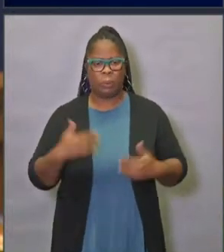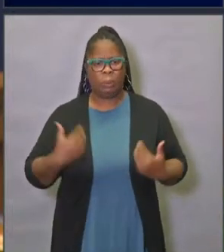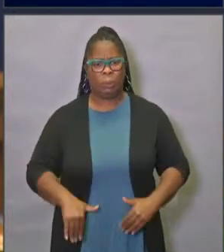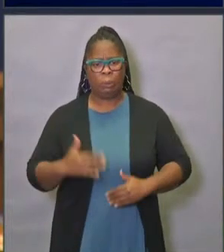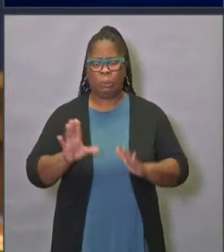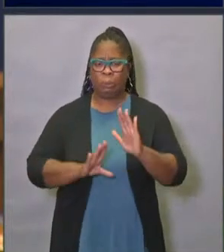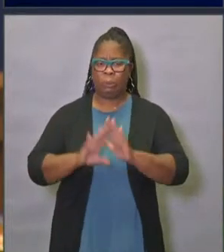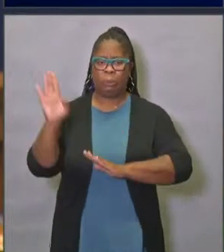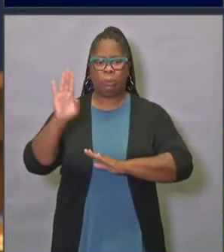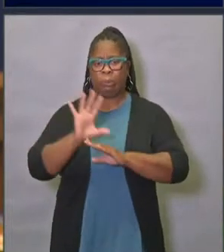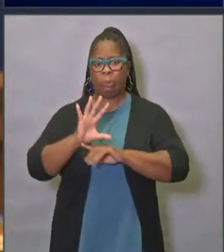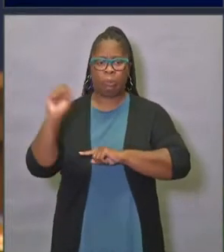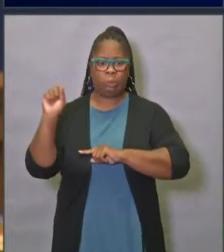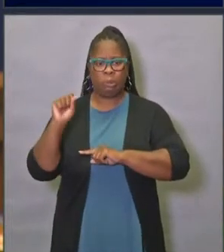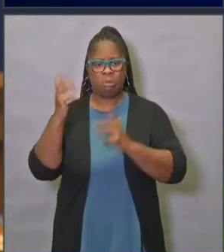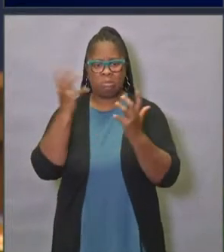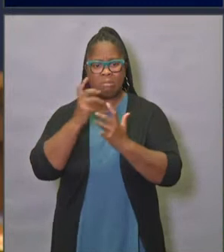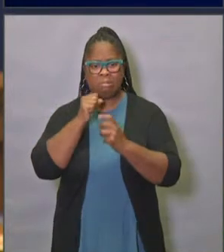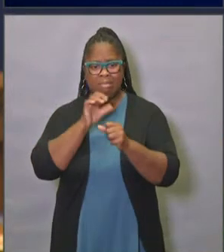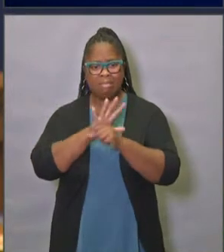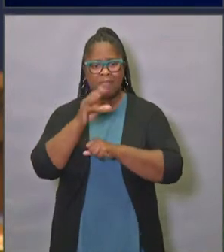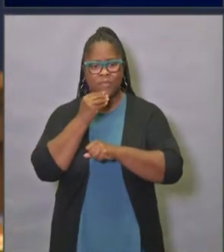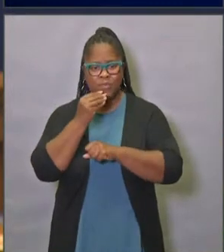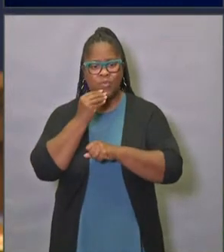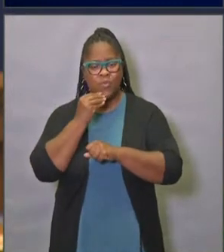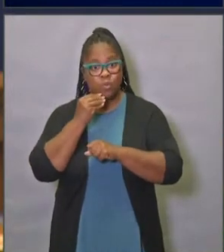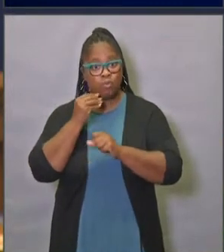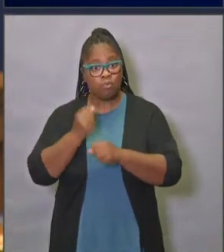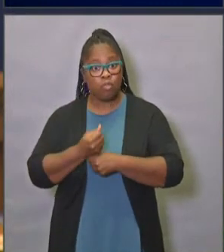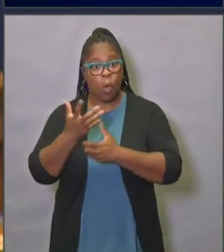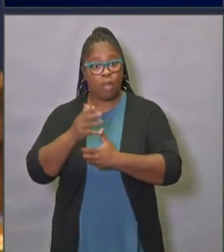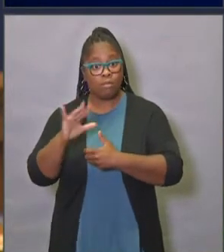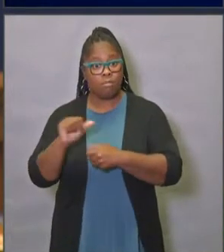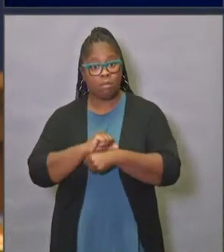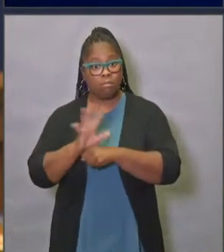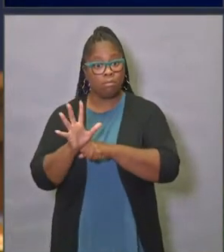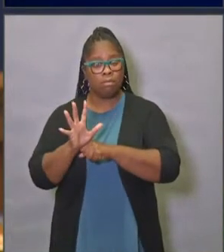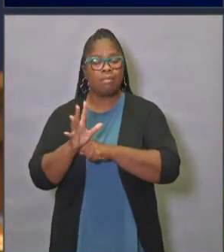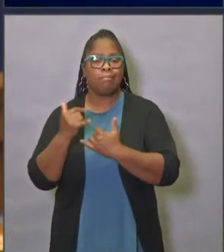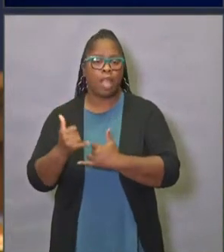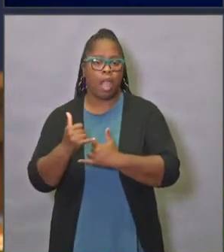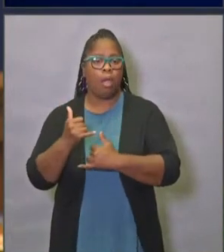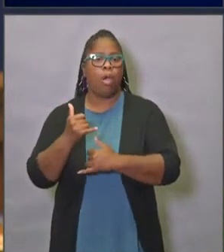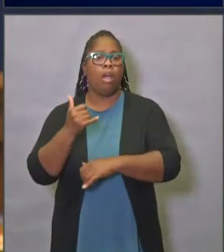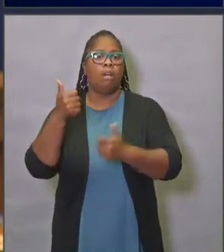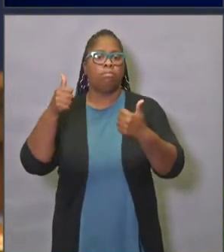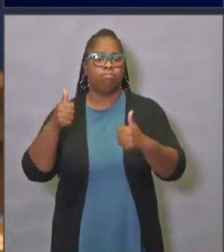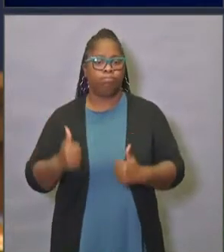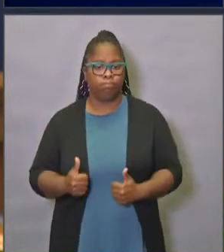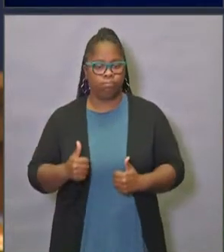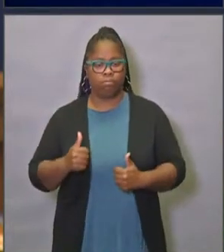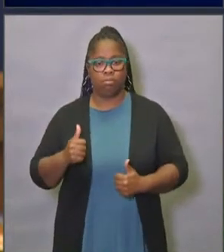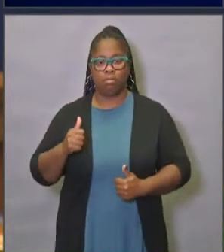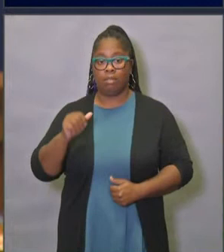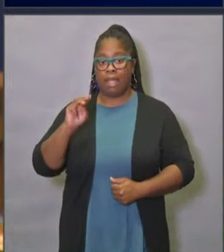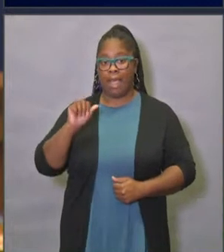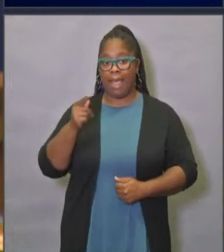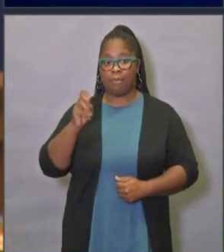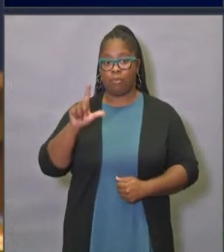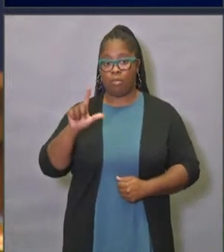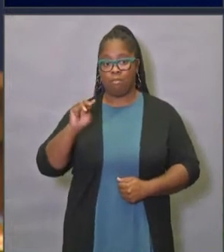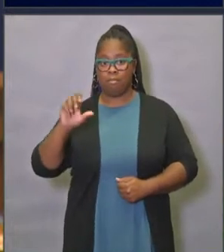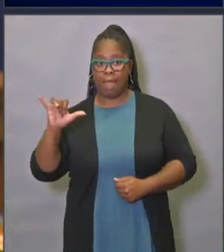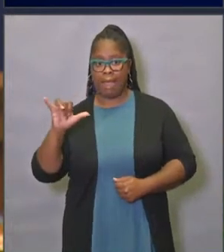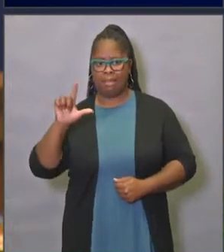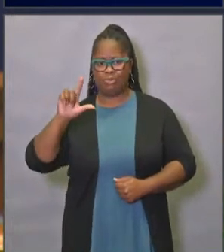insecurity created by the pandemic are improving. They peaked in April through May 2020 at 26% and